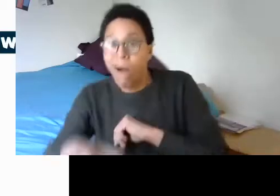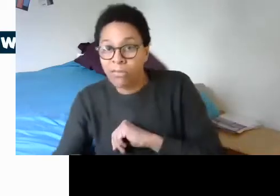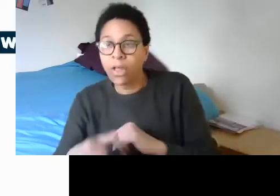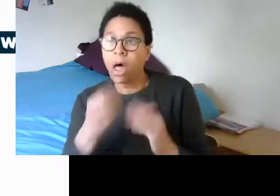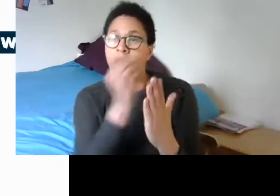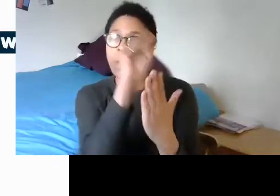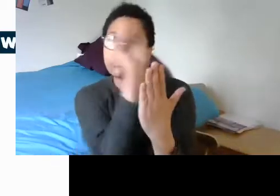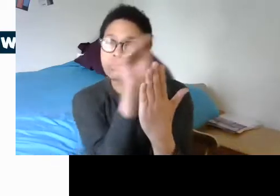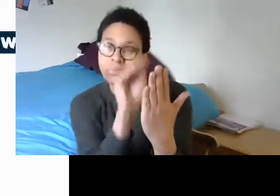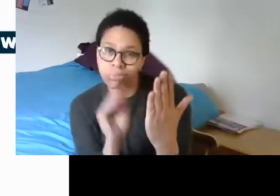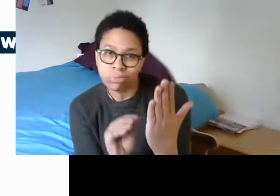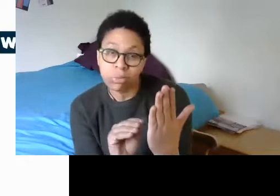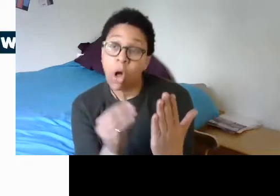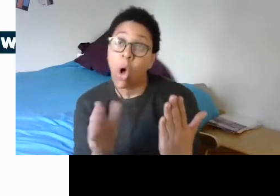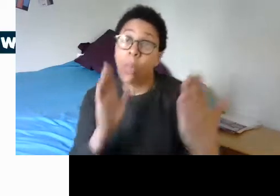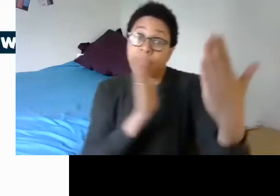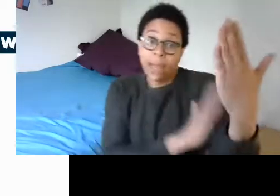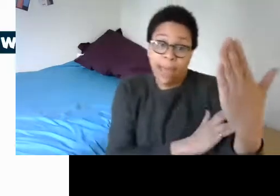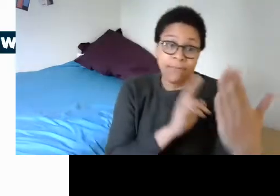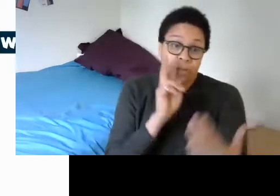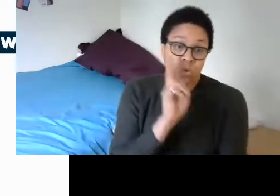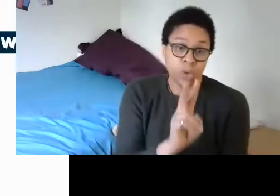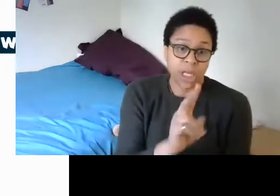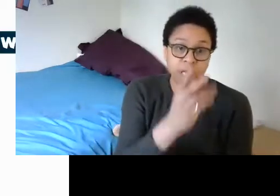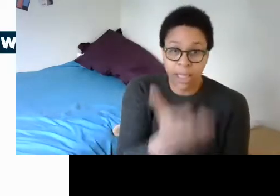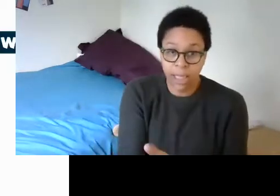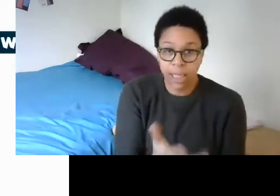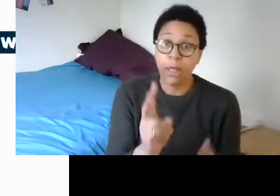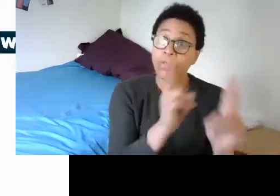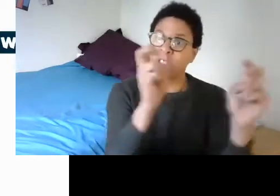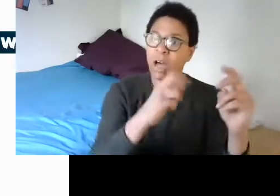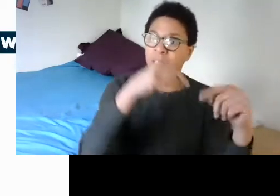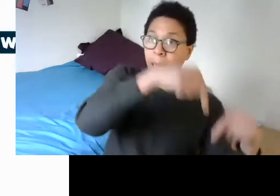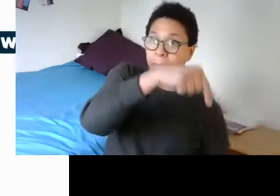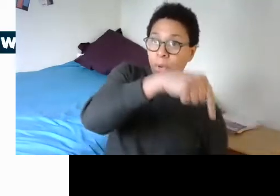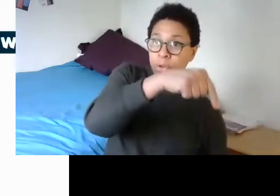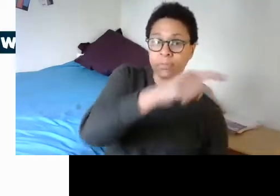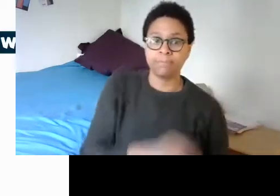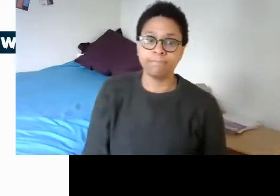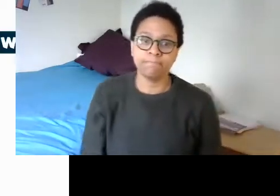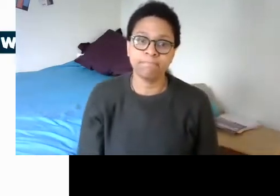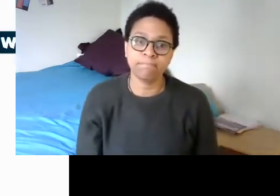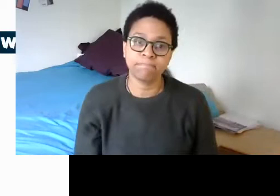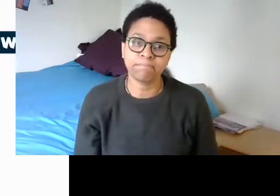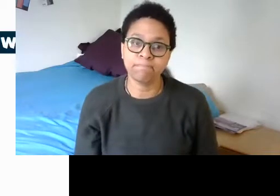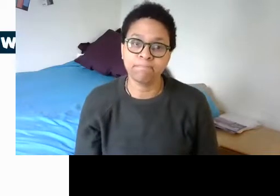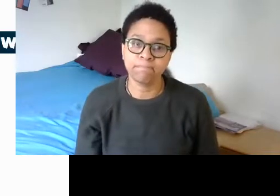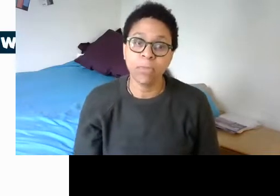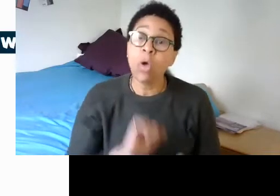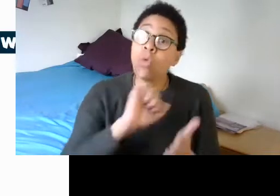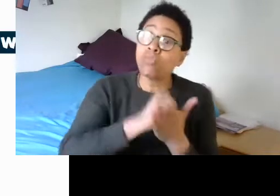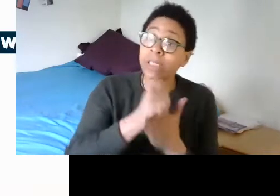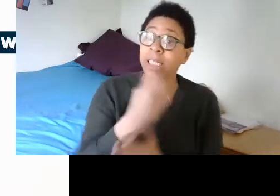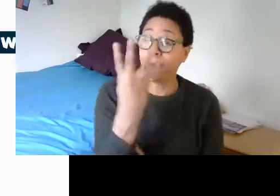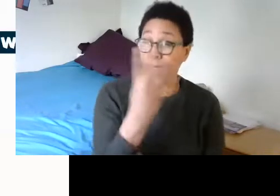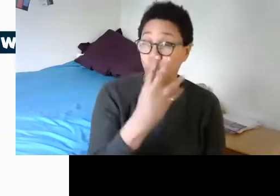is a page from Abbreviato P. il Supra Decades Blondi, printed in 1481. Within the printed text